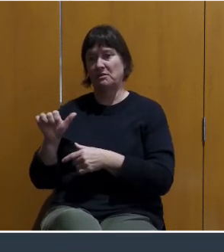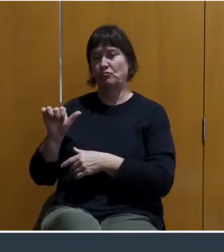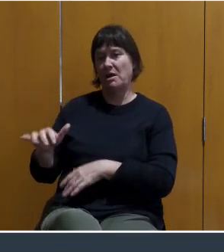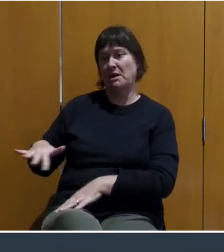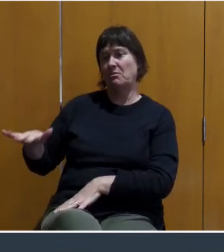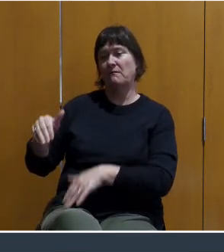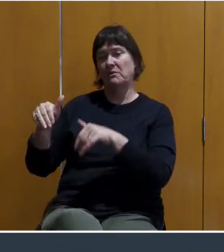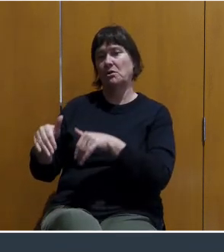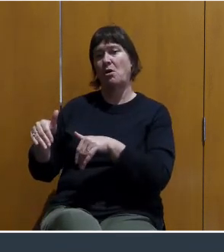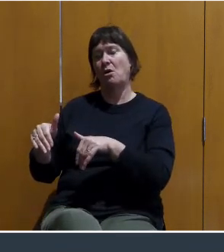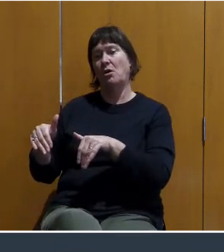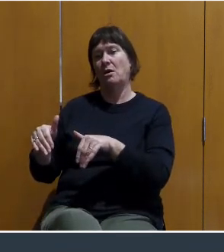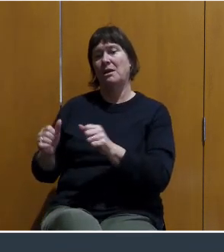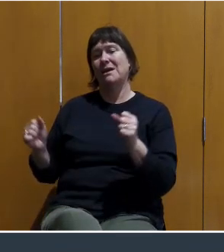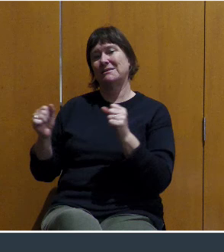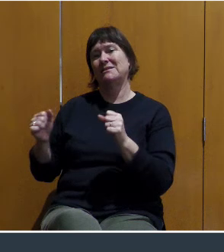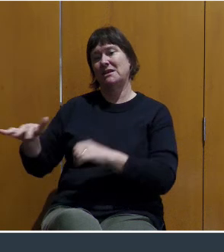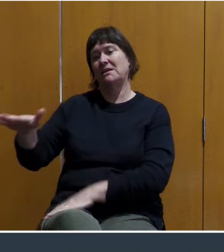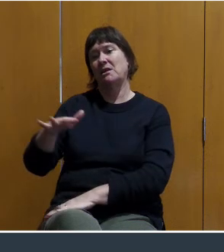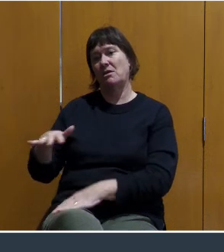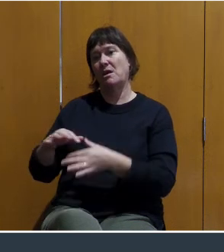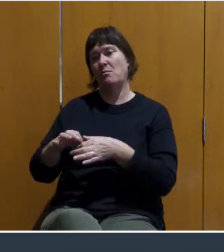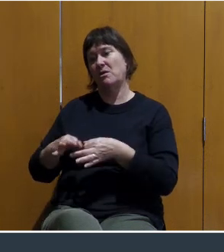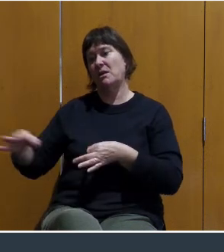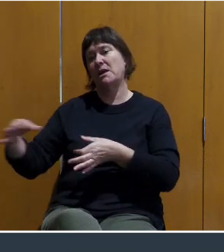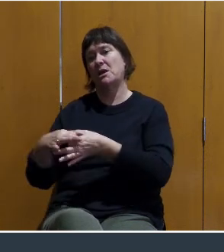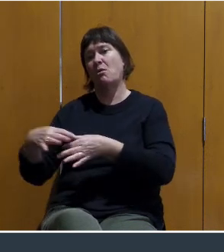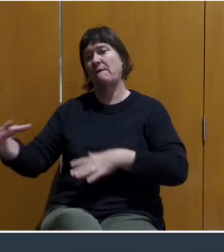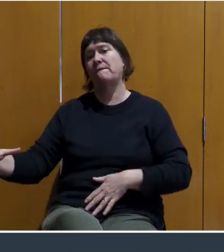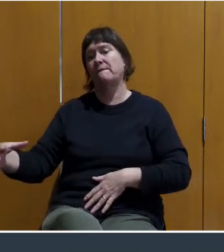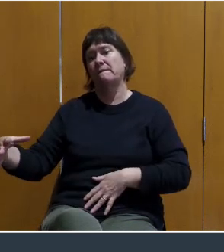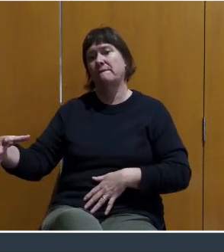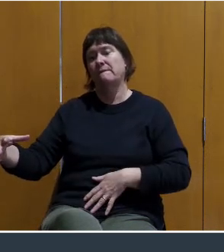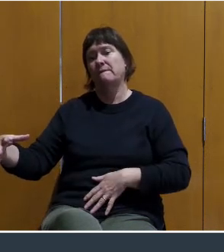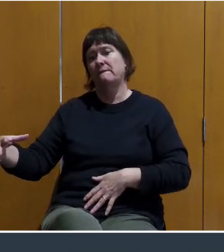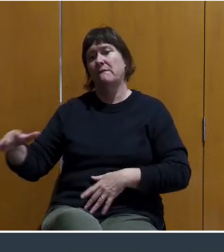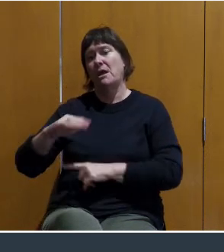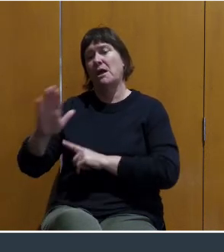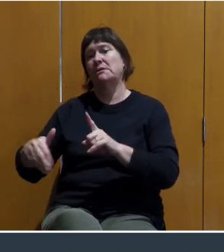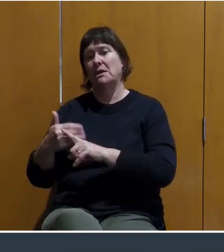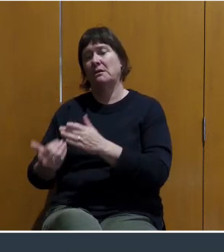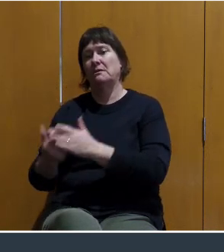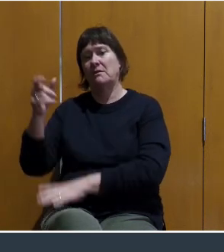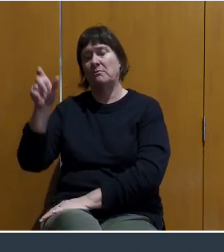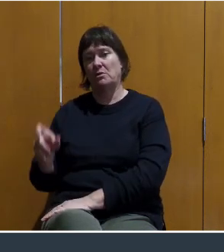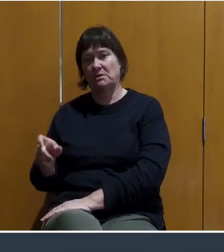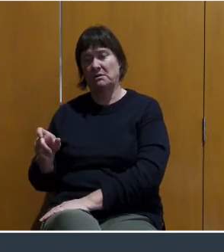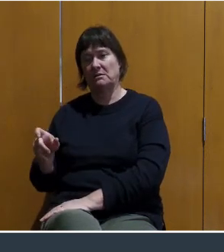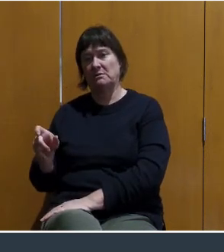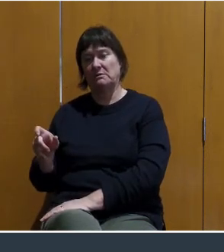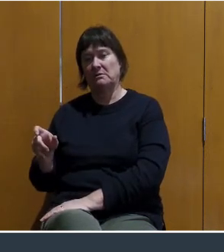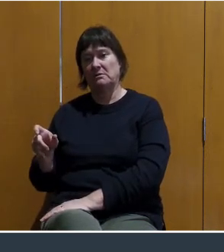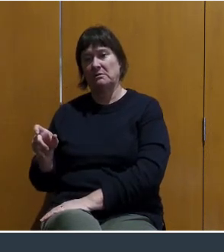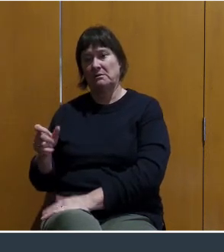area for dogs to be exercised off the leash until the point when development in that